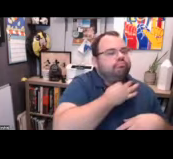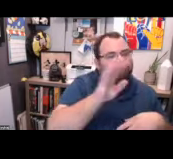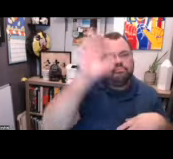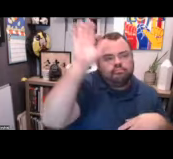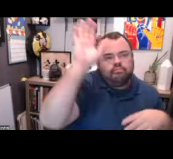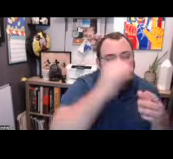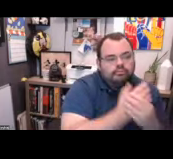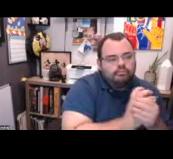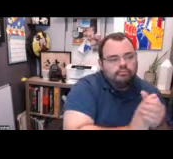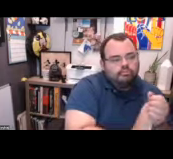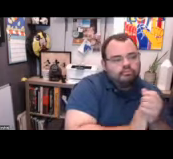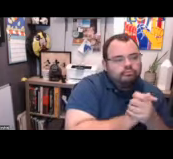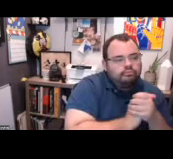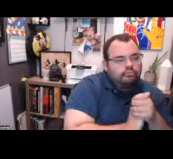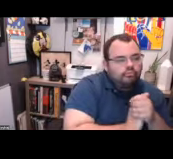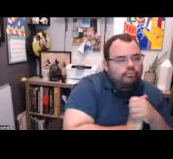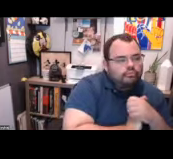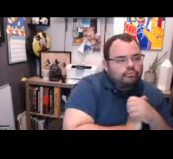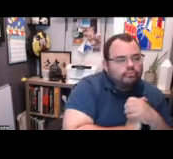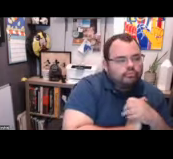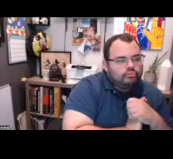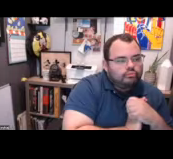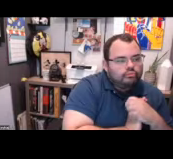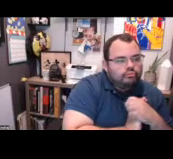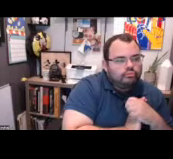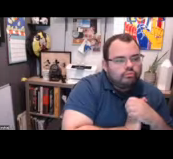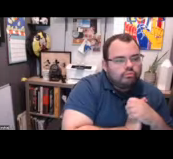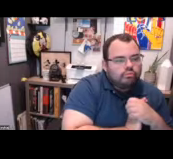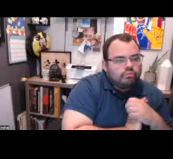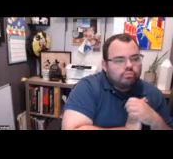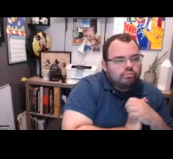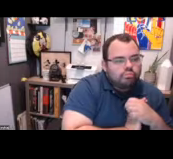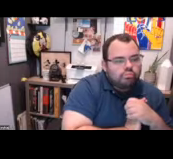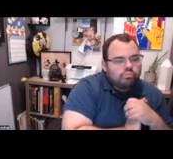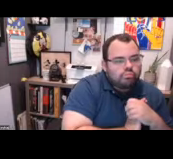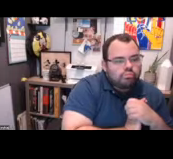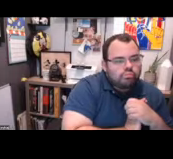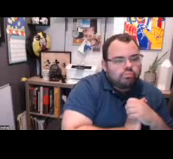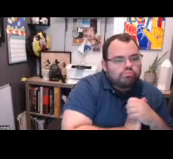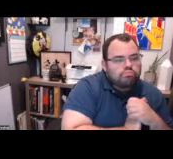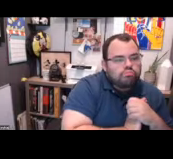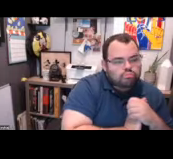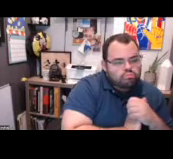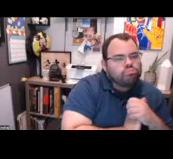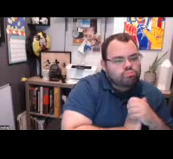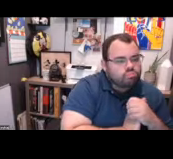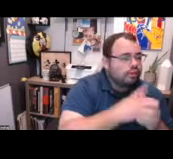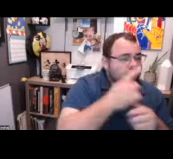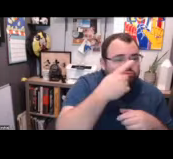having a cochlear implant for your child? Please raise your hand if you would consider it.